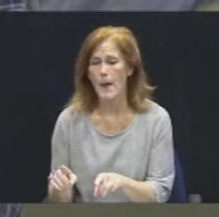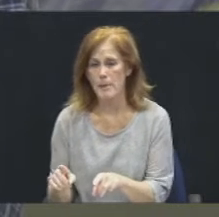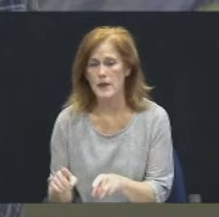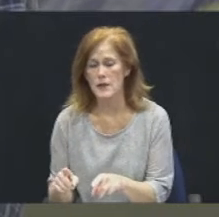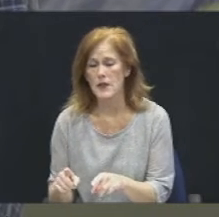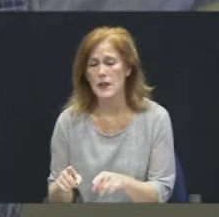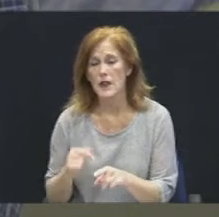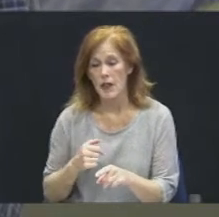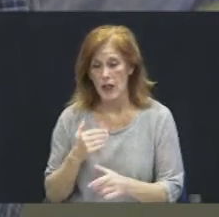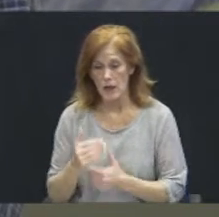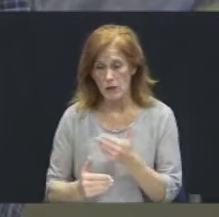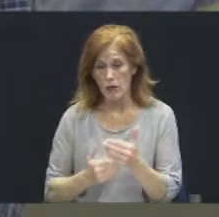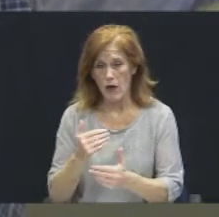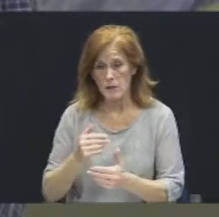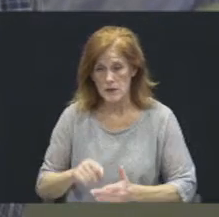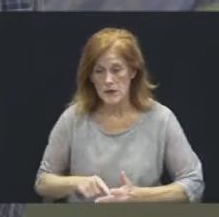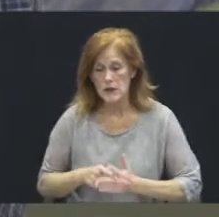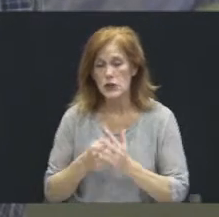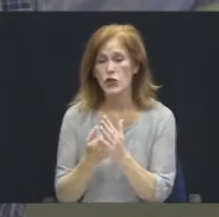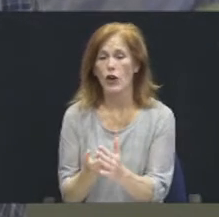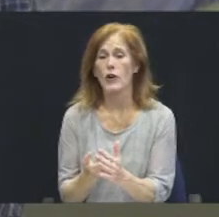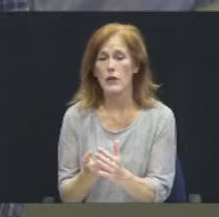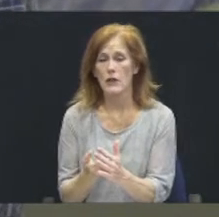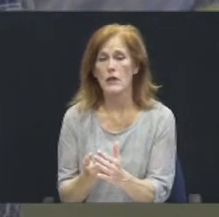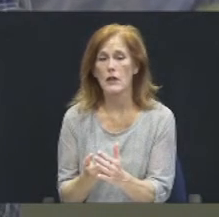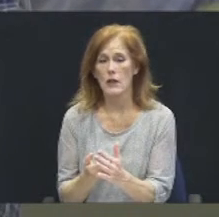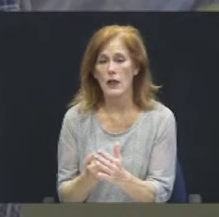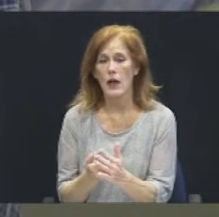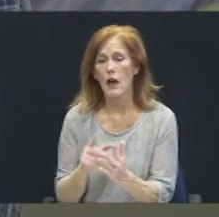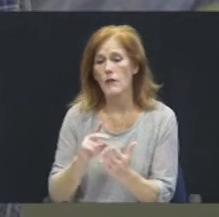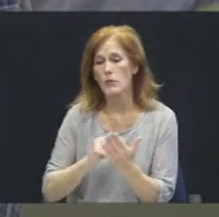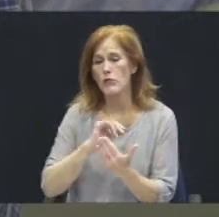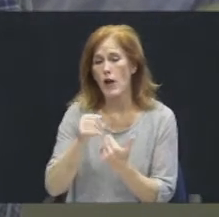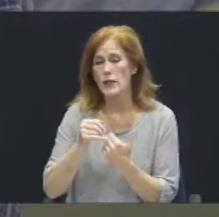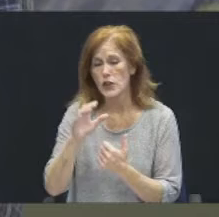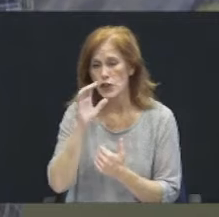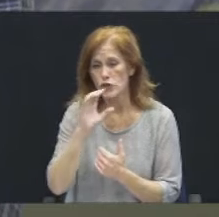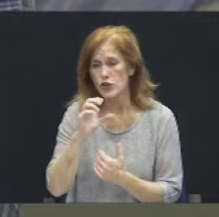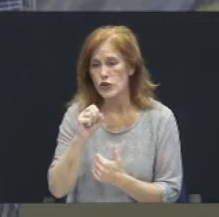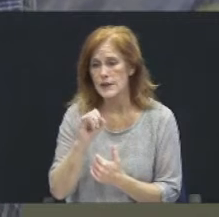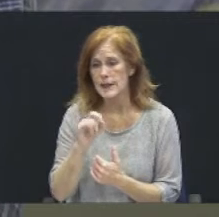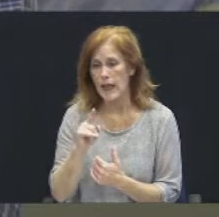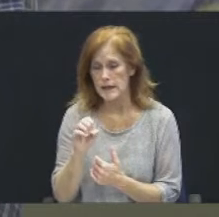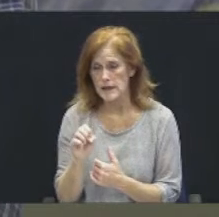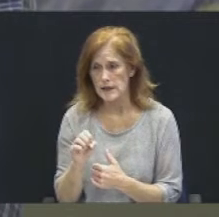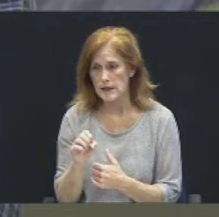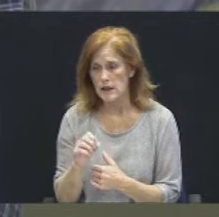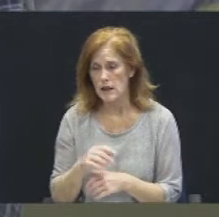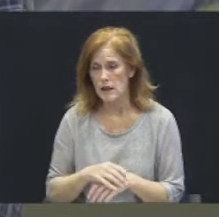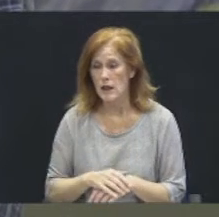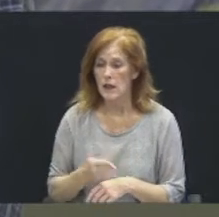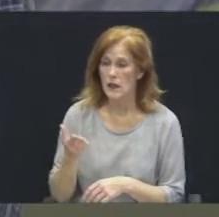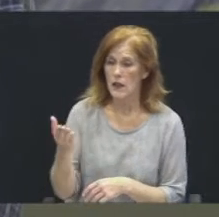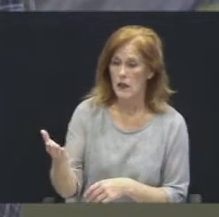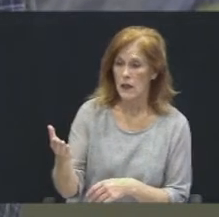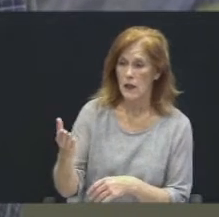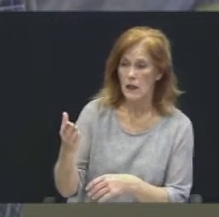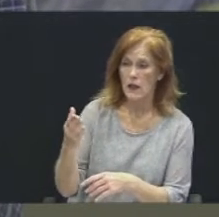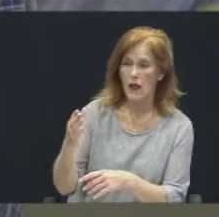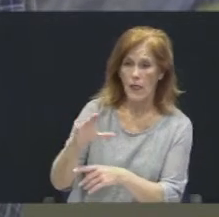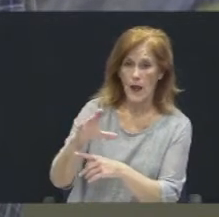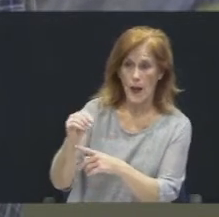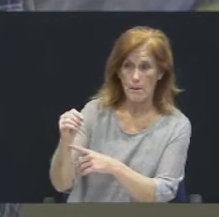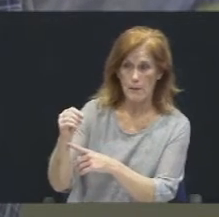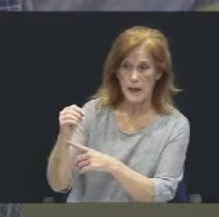the process of starting a project search site is the employers are